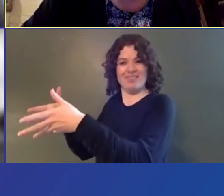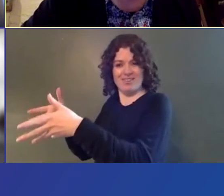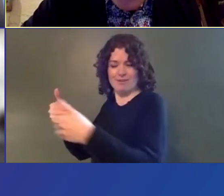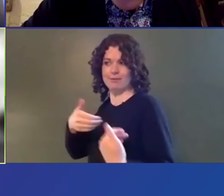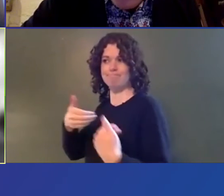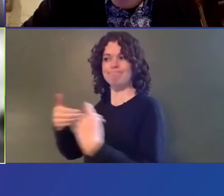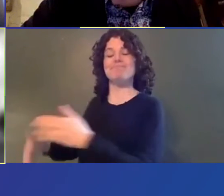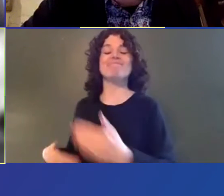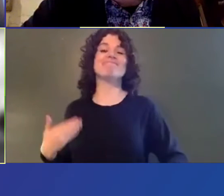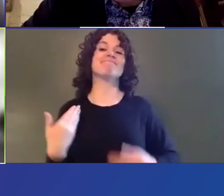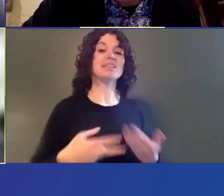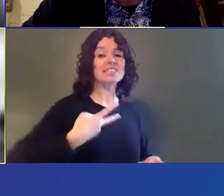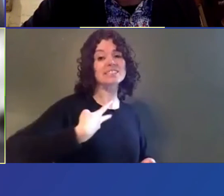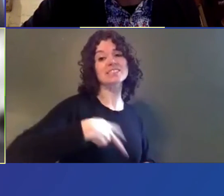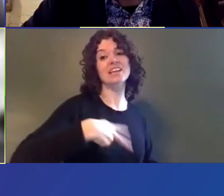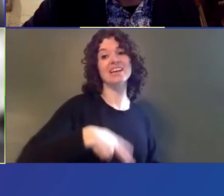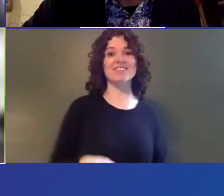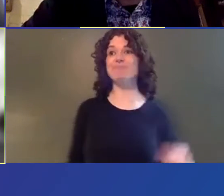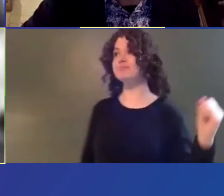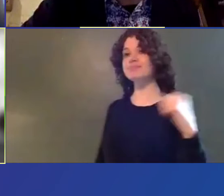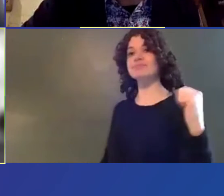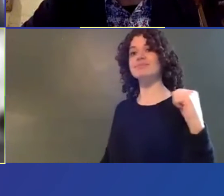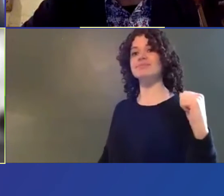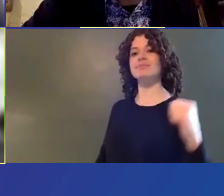door. Yes. And